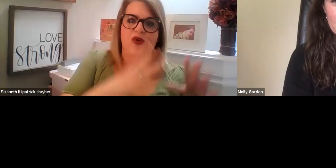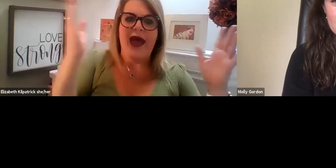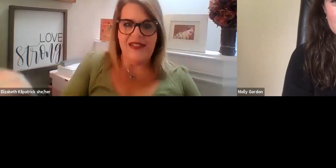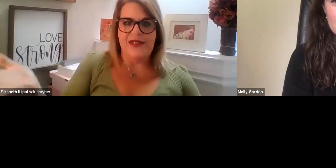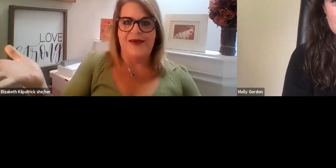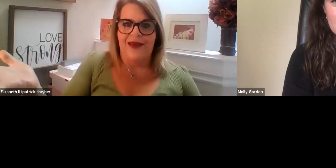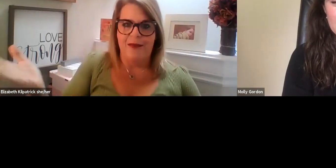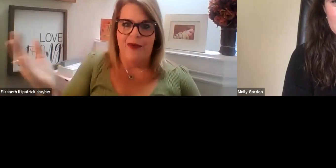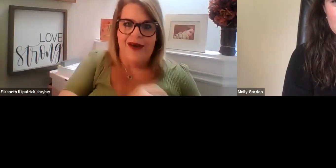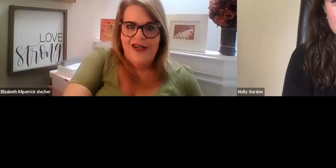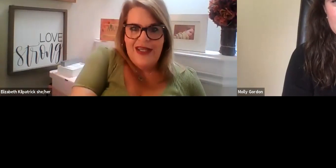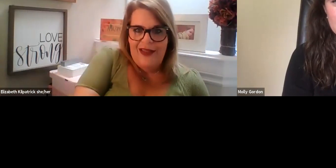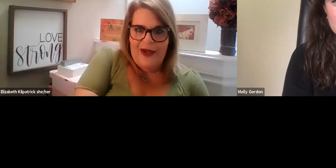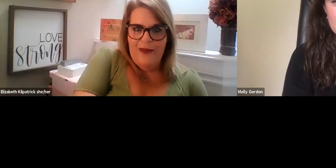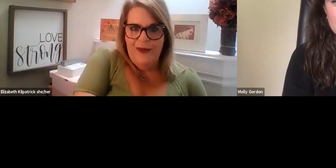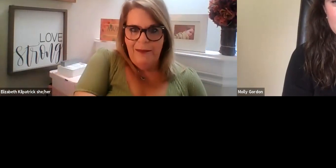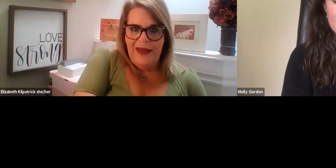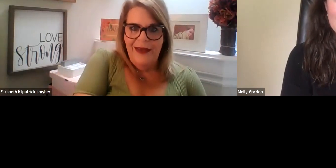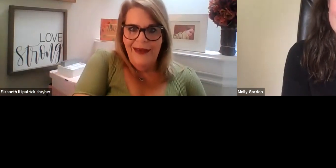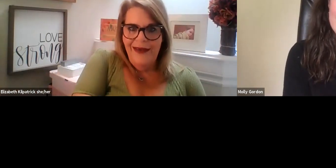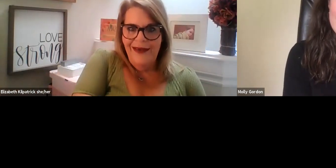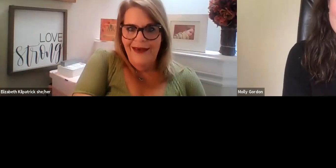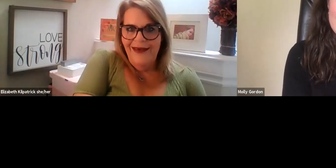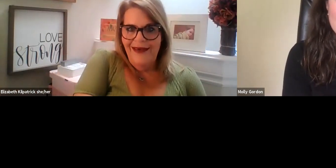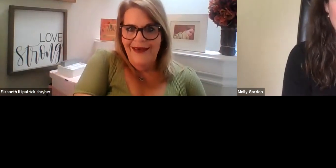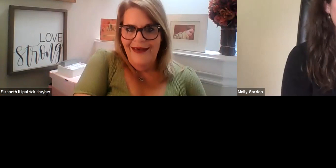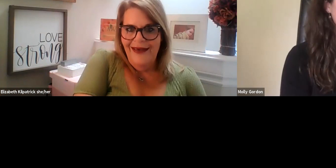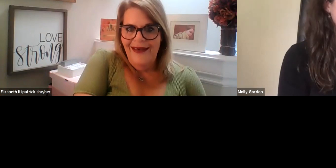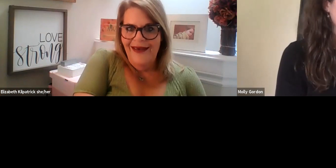if you had to put something in the Broken Hearts Gallery, what would it be?